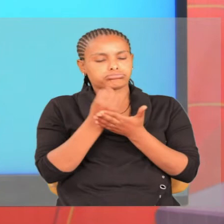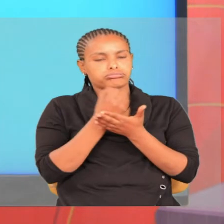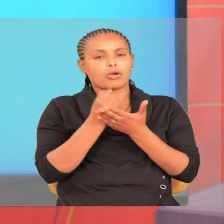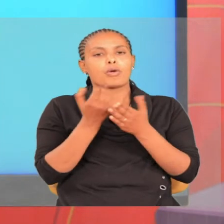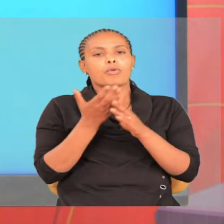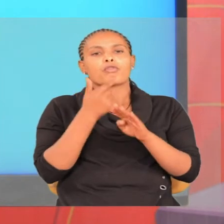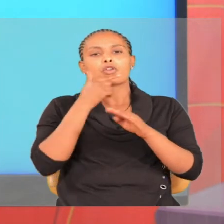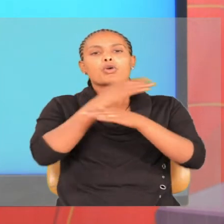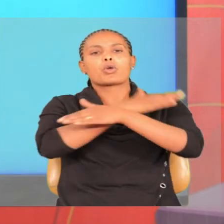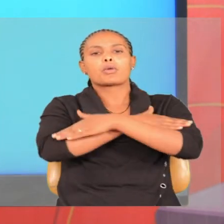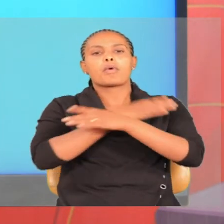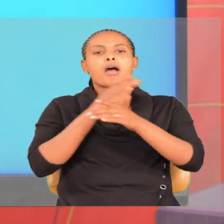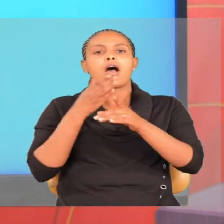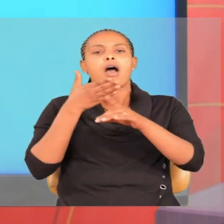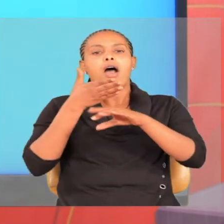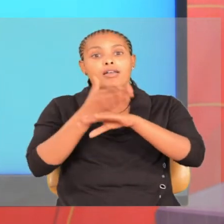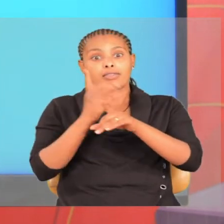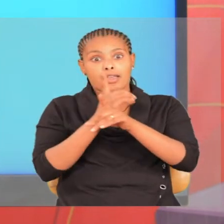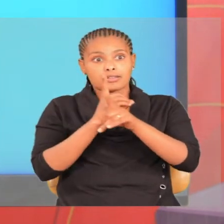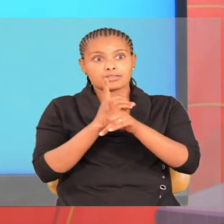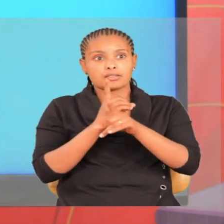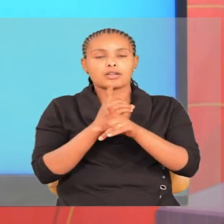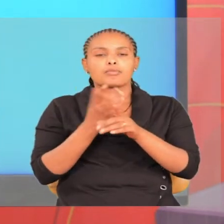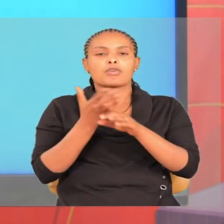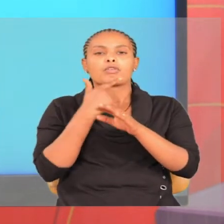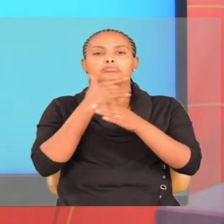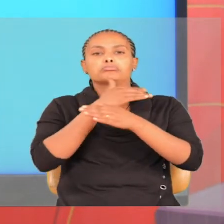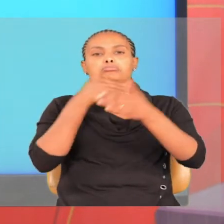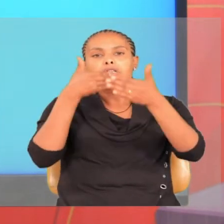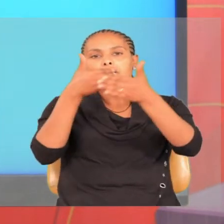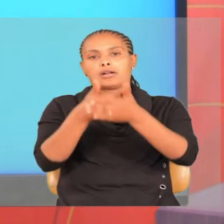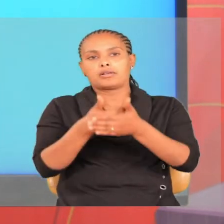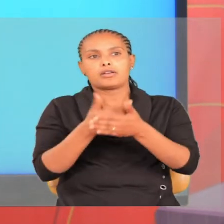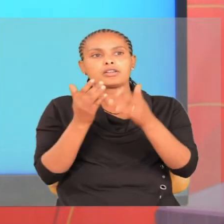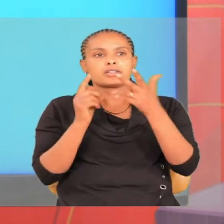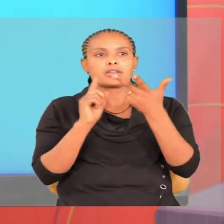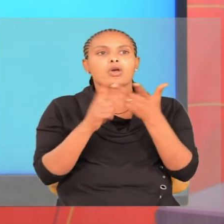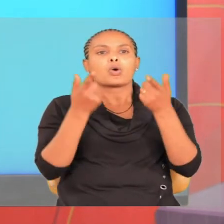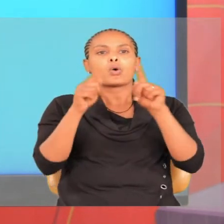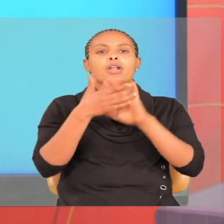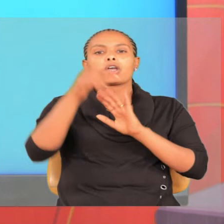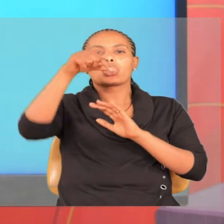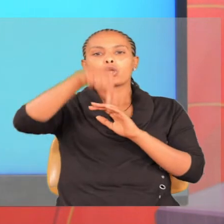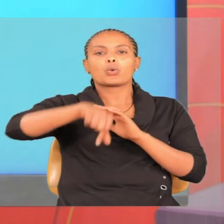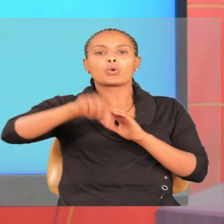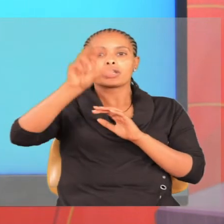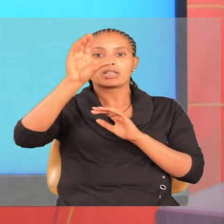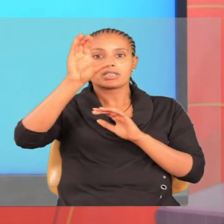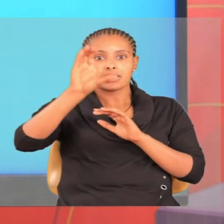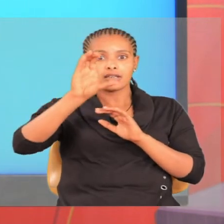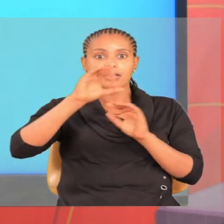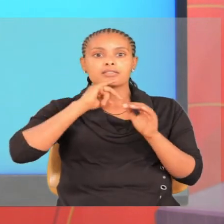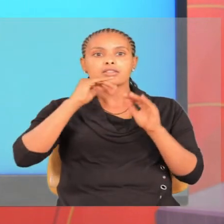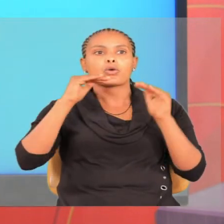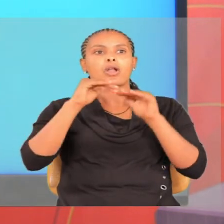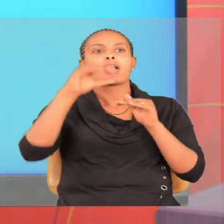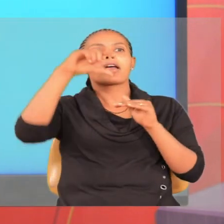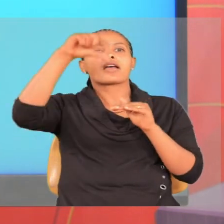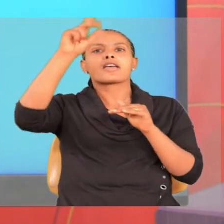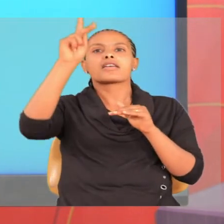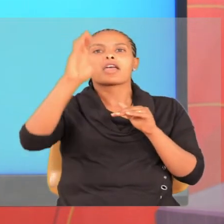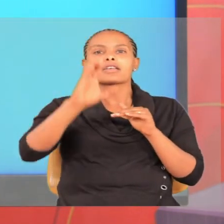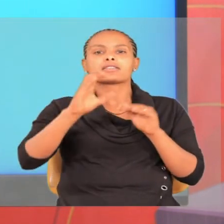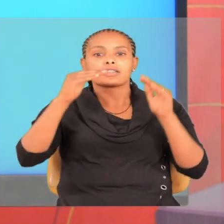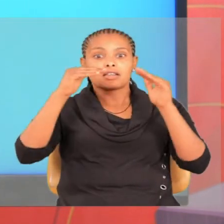before equilibrium is attained, before equilibrium is reached. 3. When QC equal Kc, then